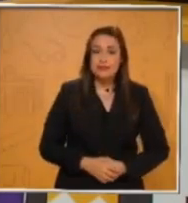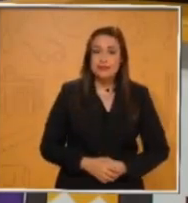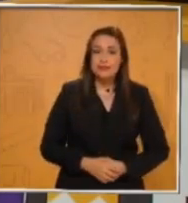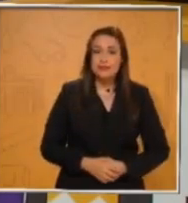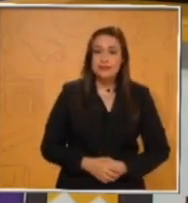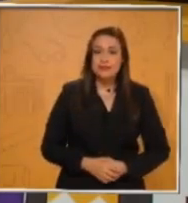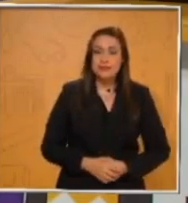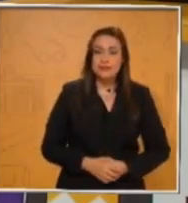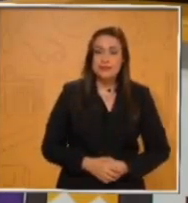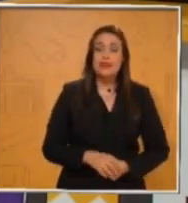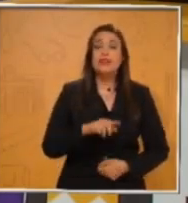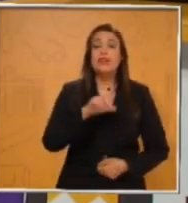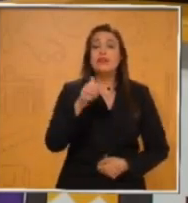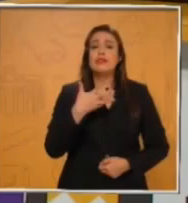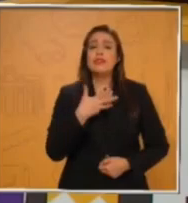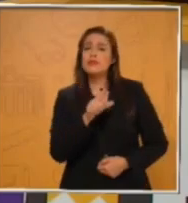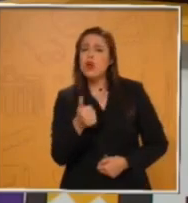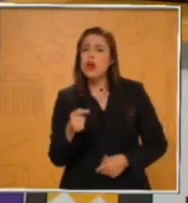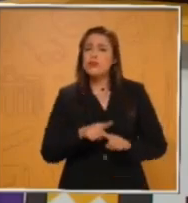Then we have another action.